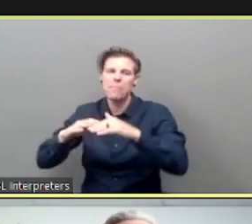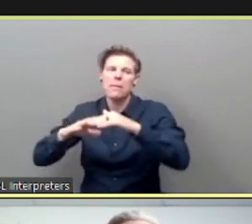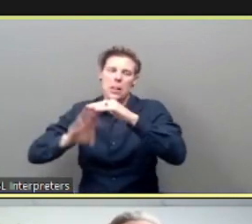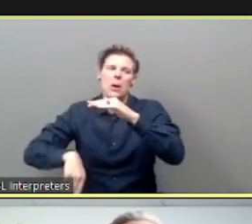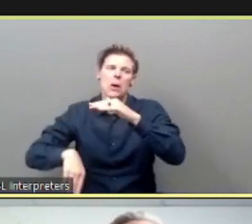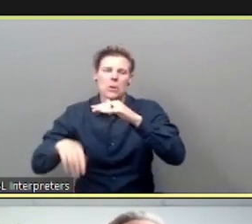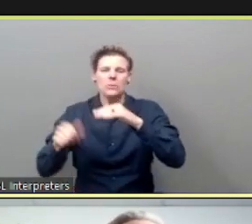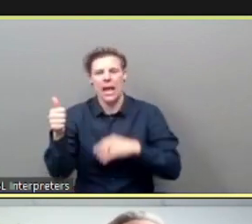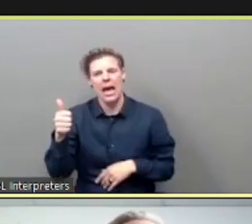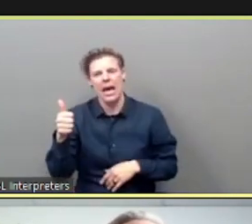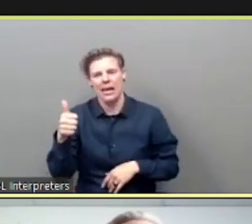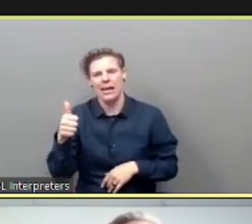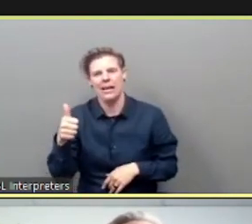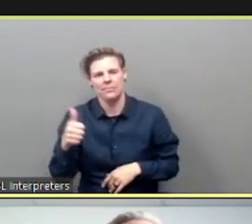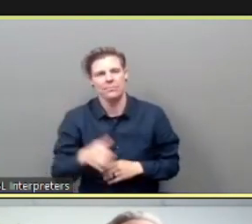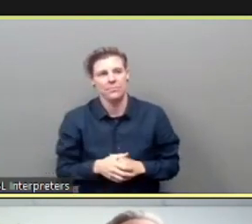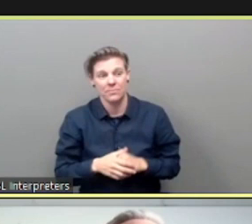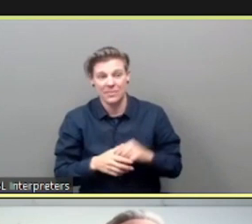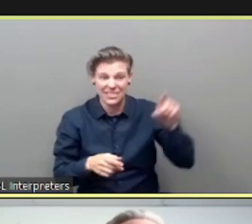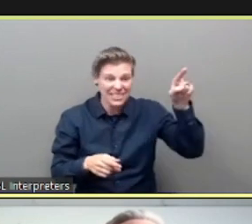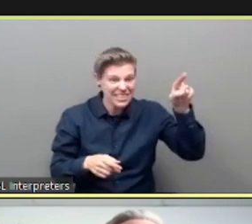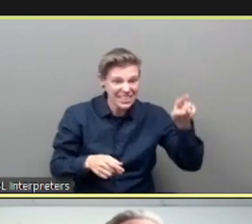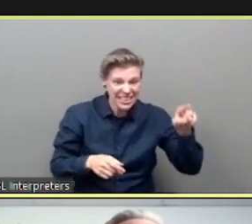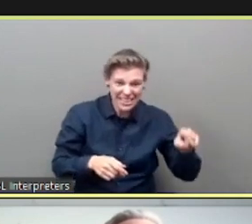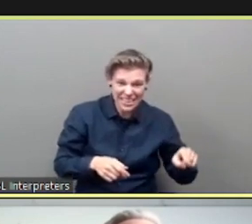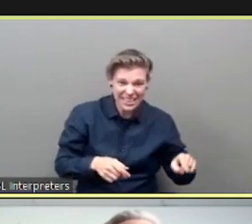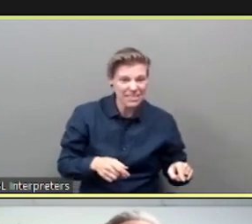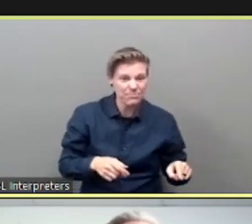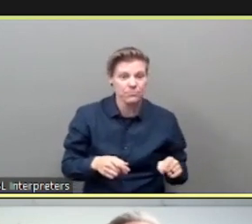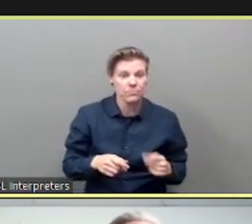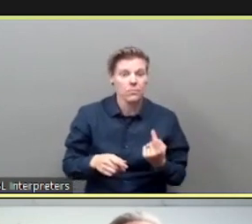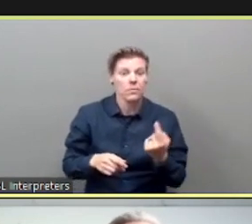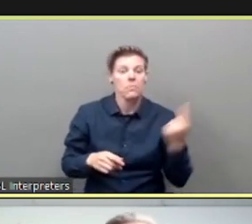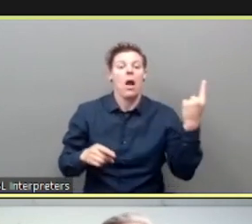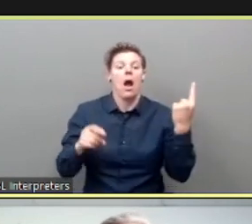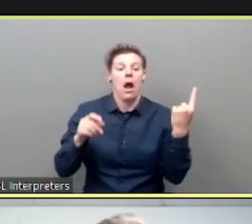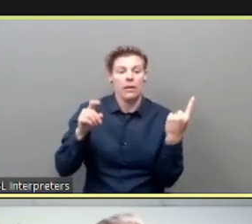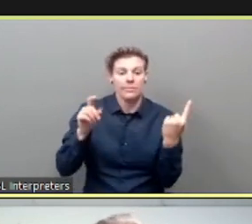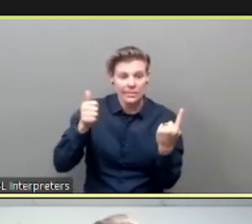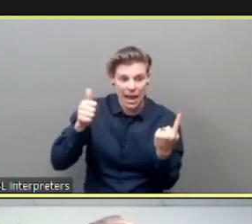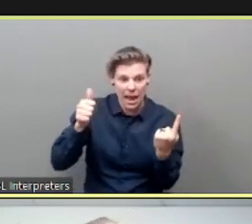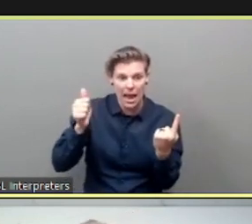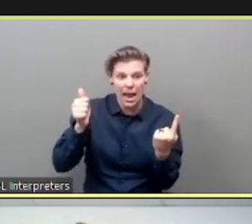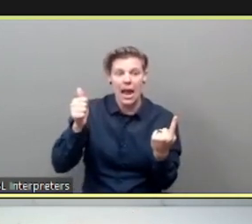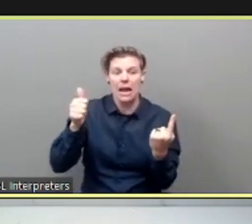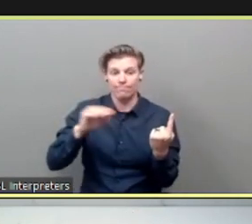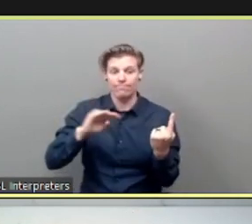10. And you can see that only one county, Los Alamos, is there now.